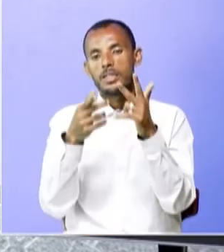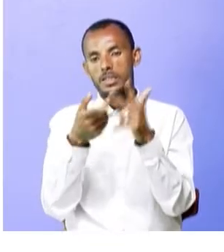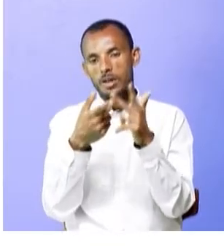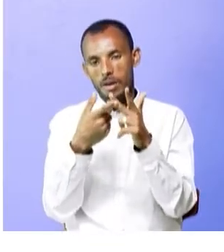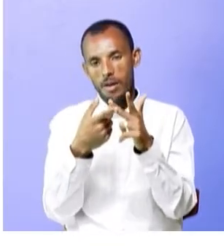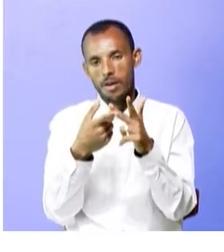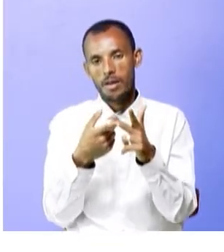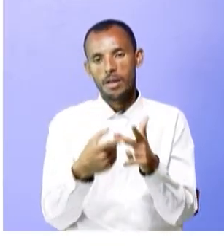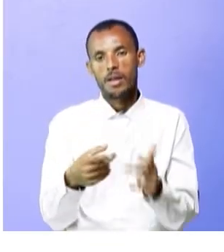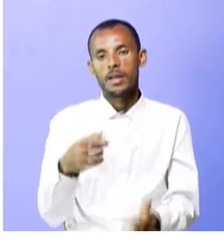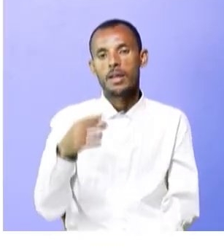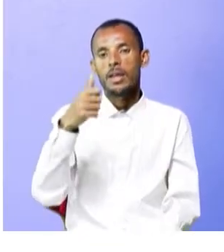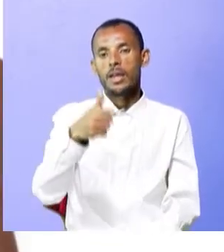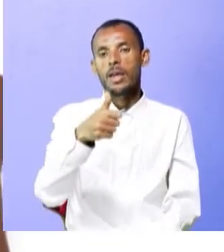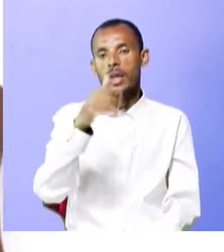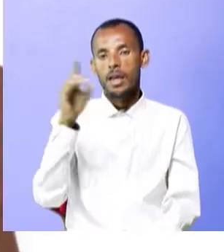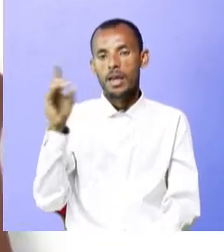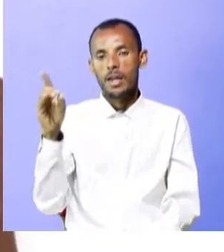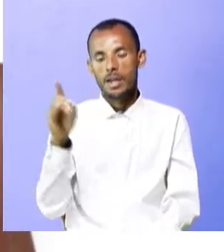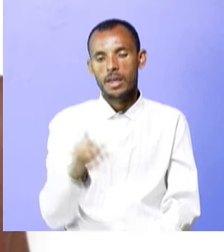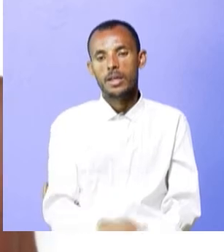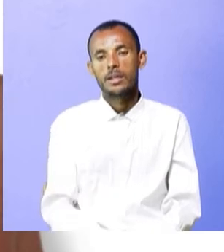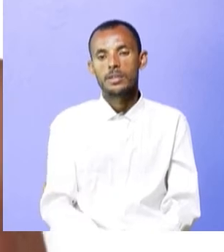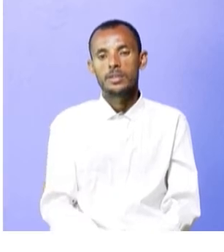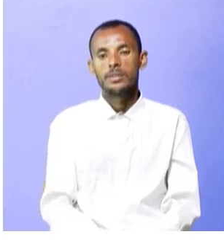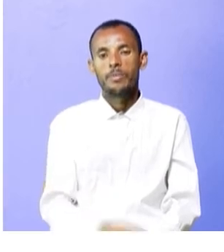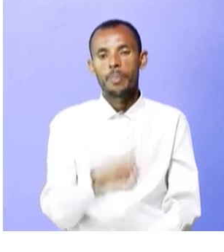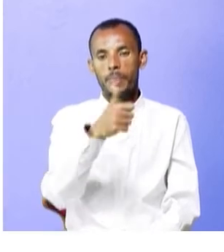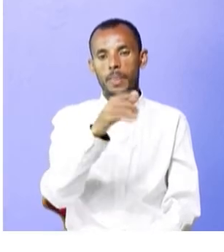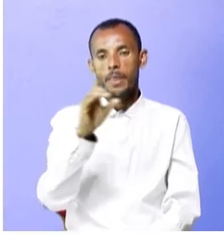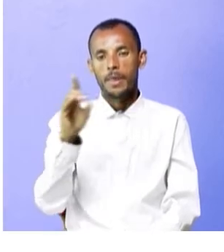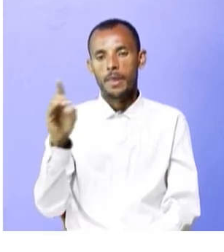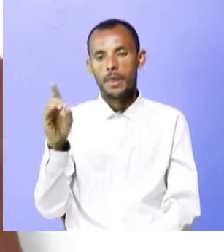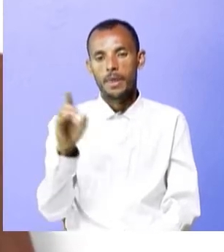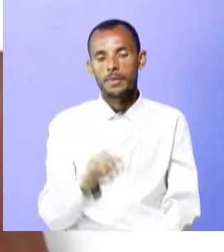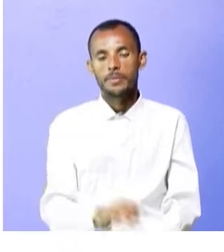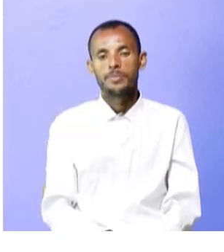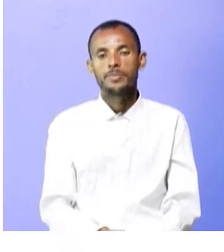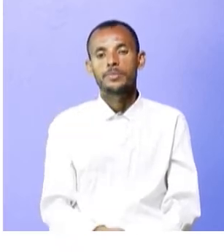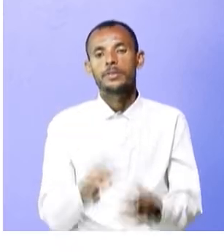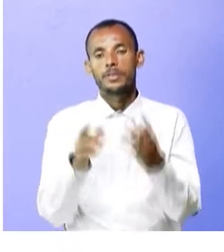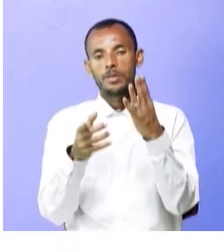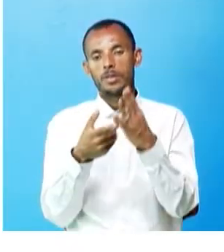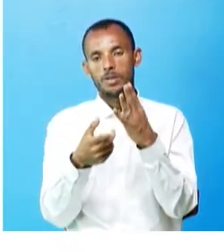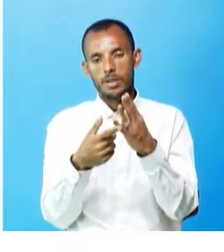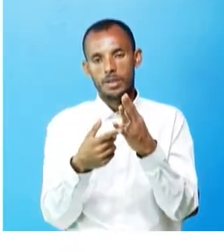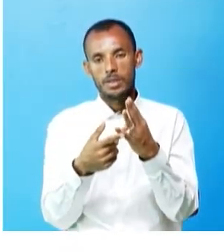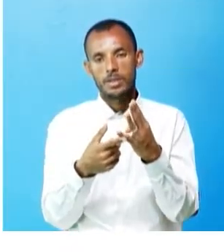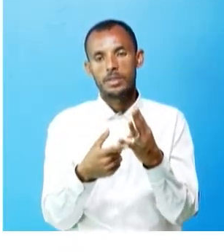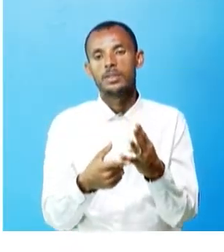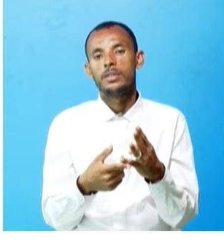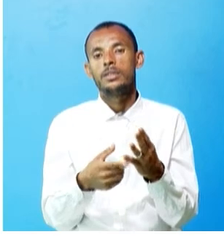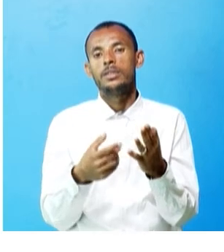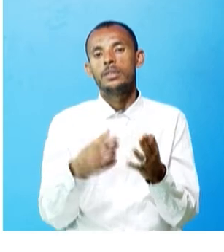is AD, okay, AD, and the fourth one is this